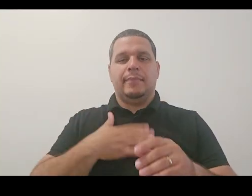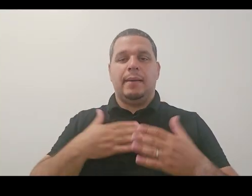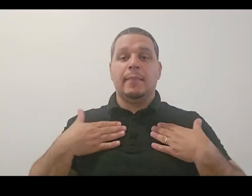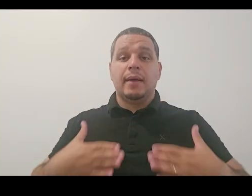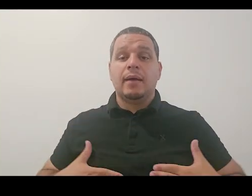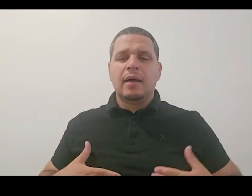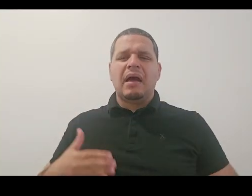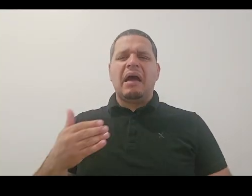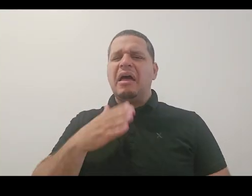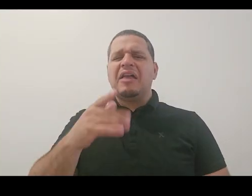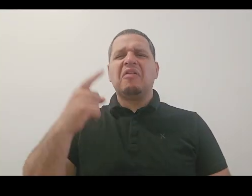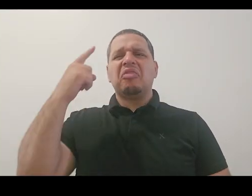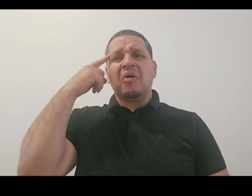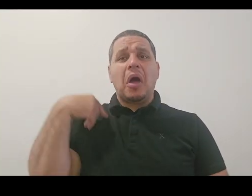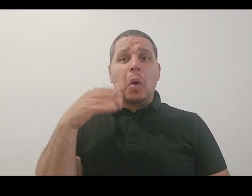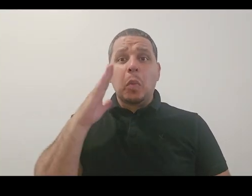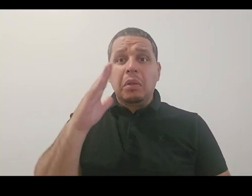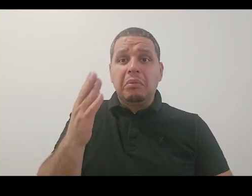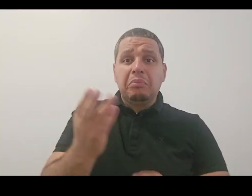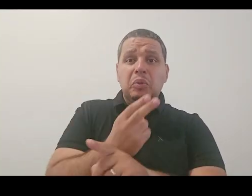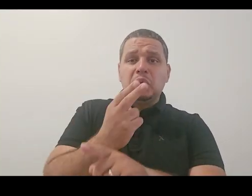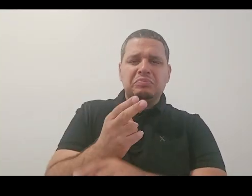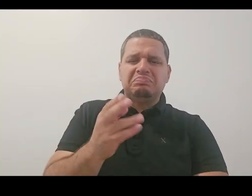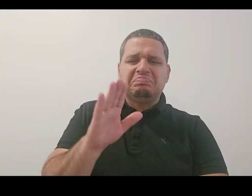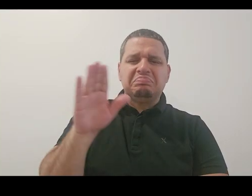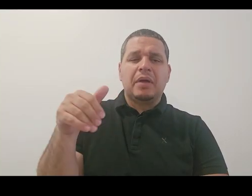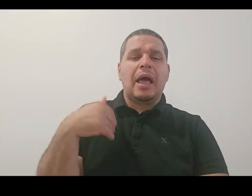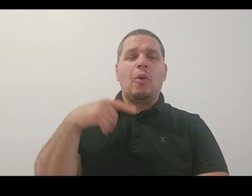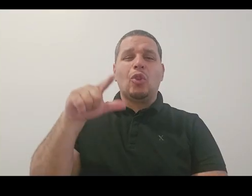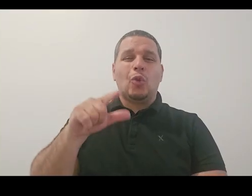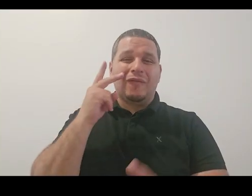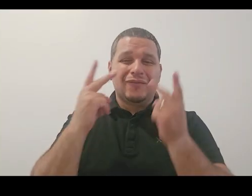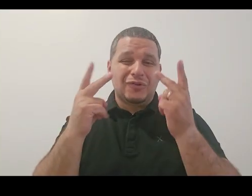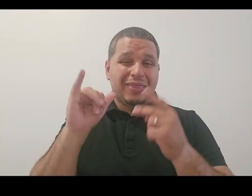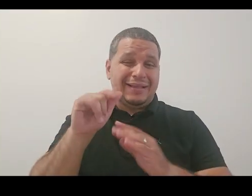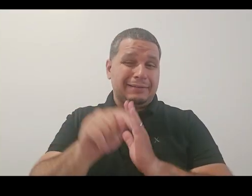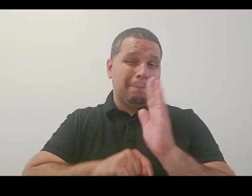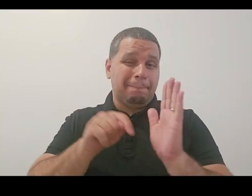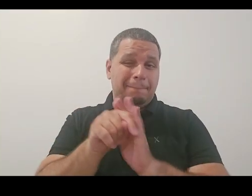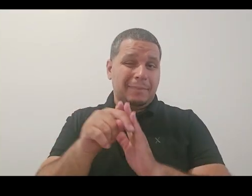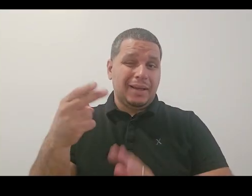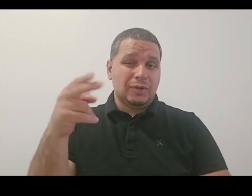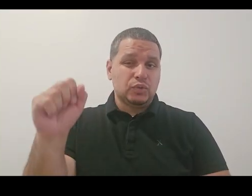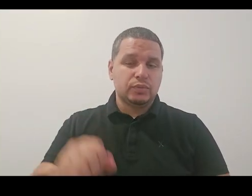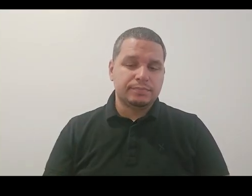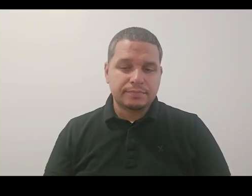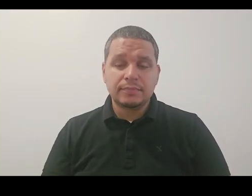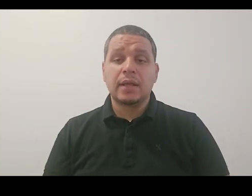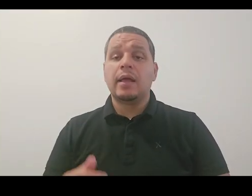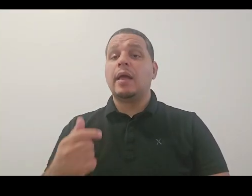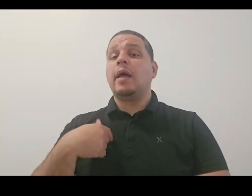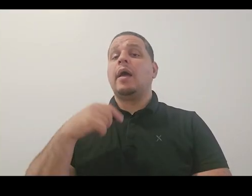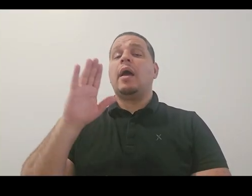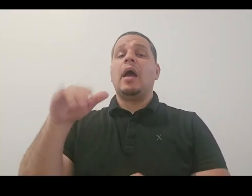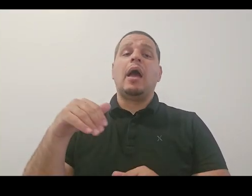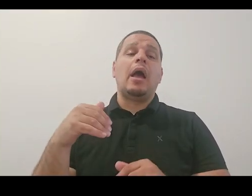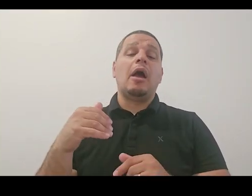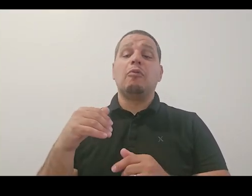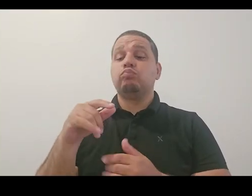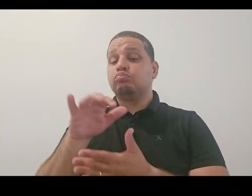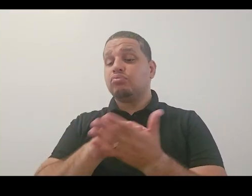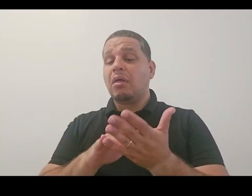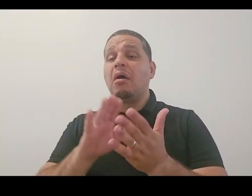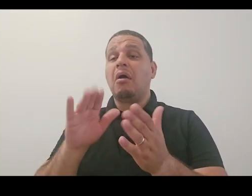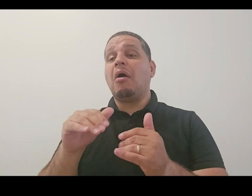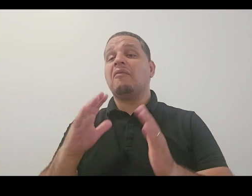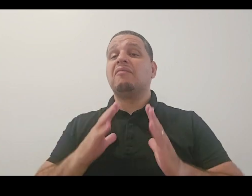really thought I'd use it. I was, as I mentioned, low vision at the time, and wrote it off in the way that Braille can be